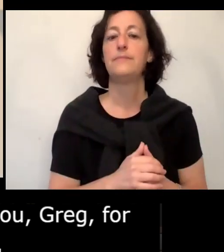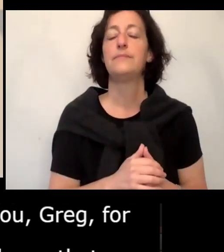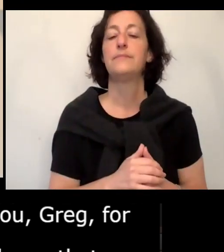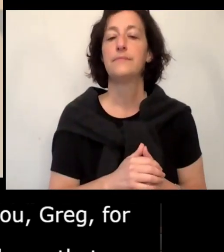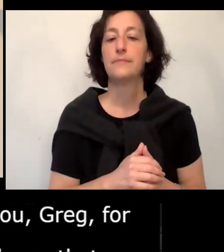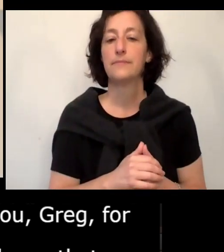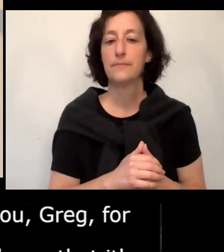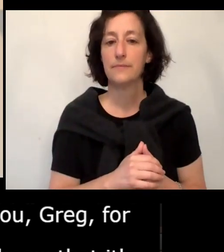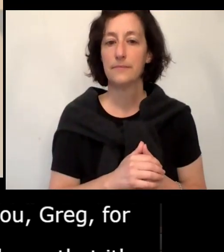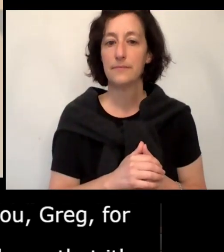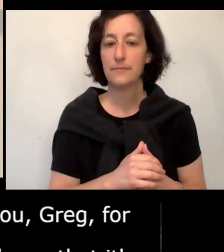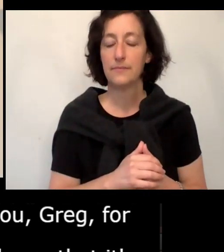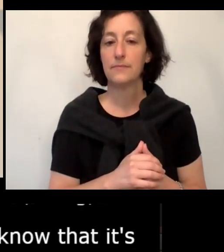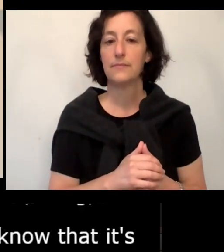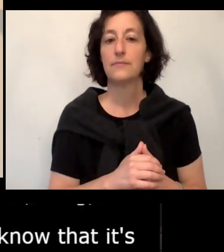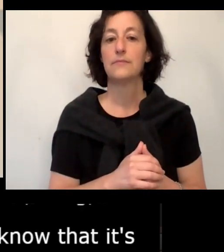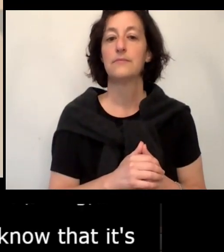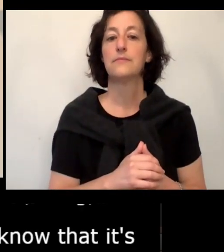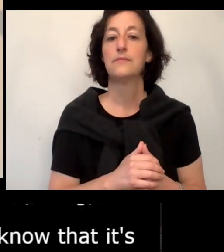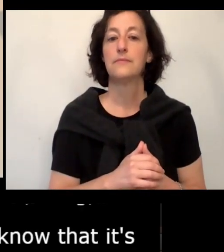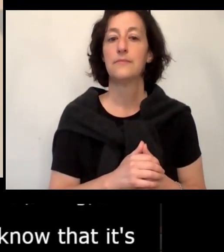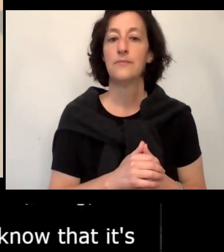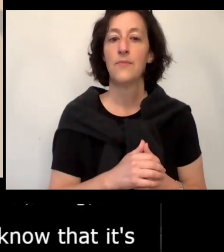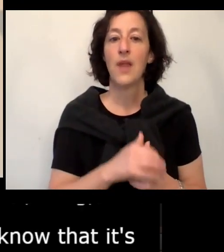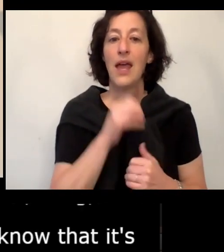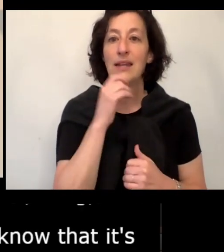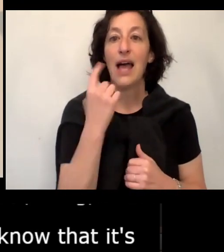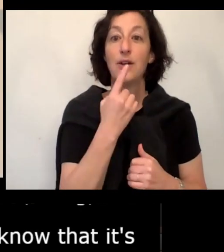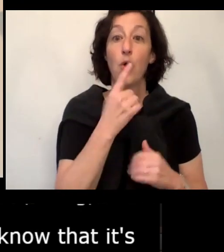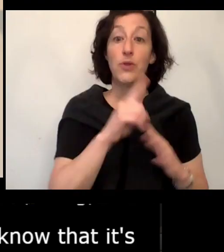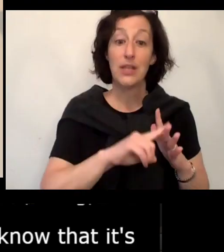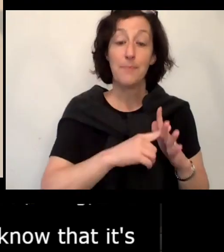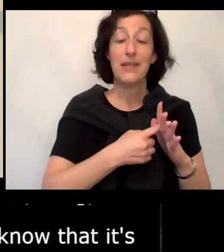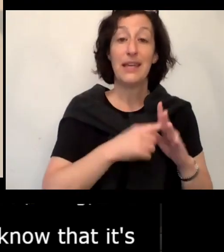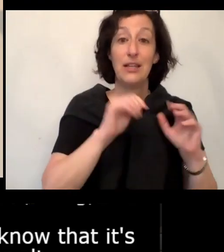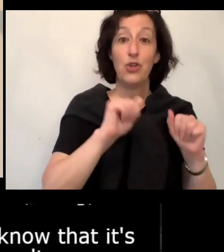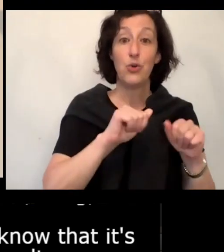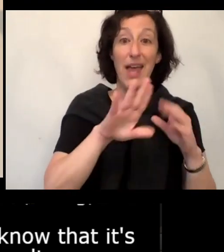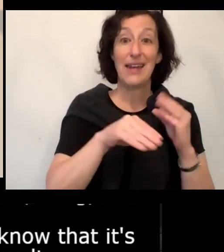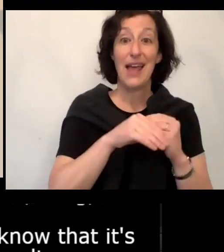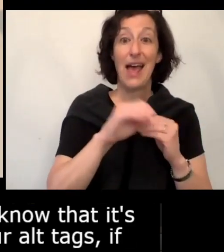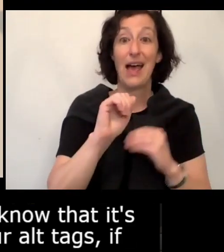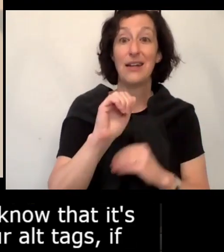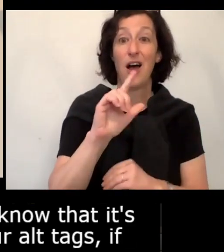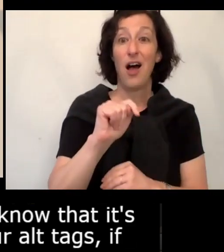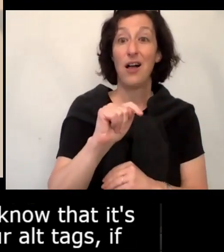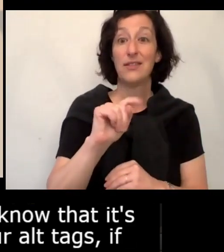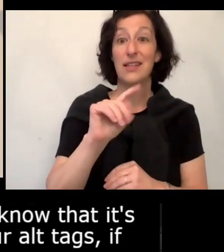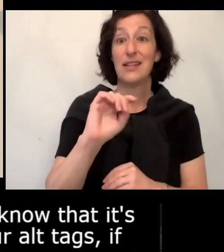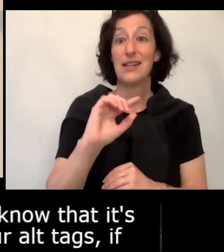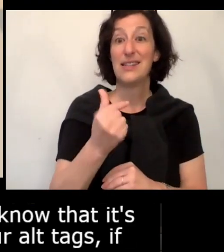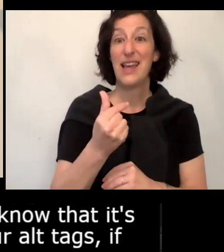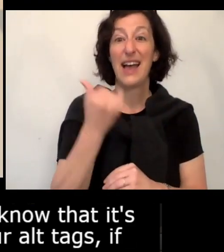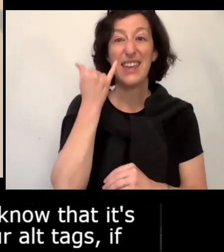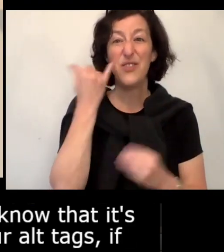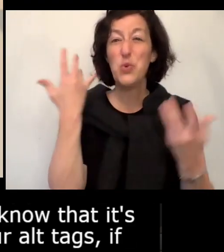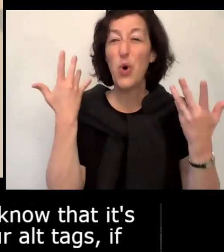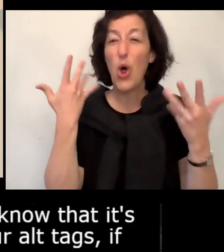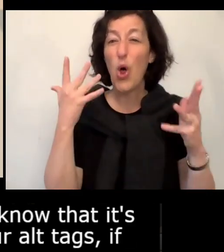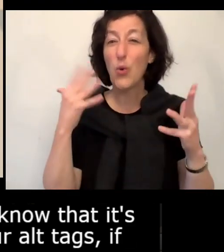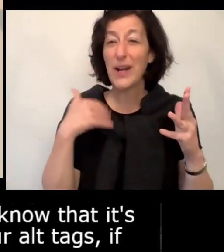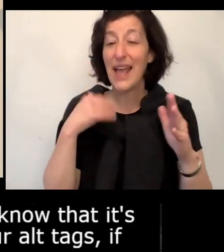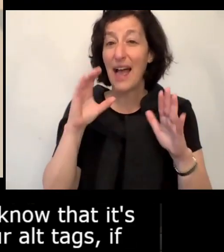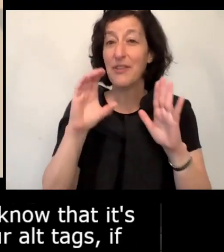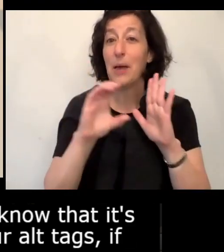only at the beginning when you can insert your alt tags. If you have photos already on LinkedIn and all that, you could just edit